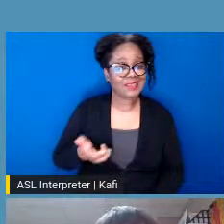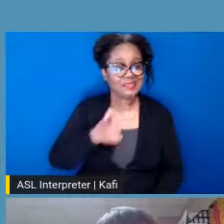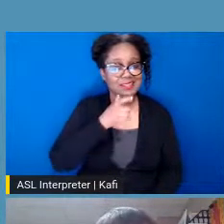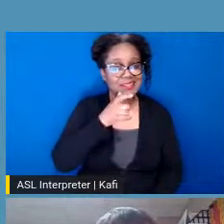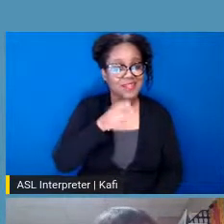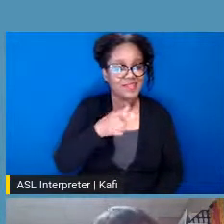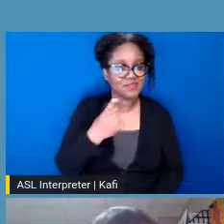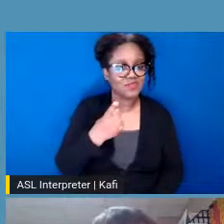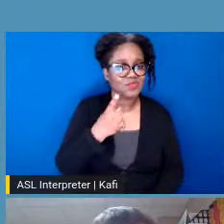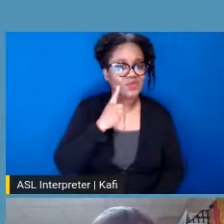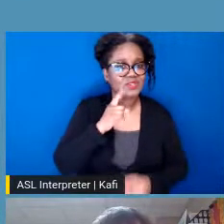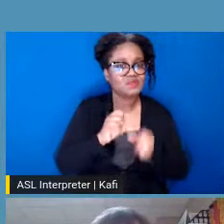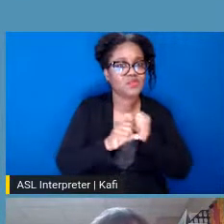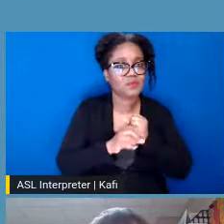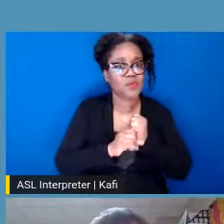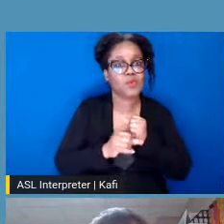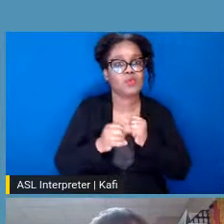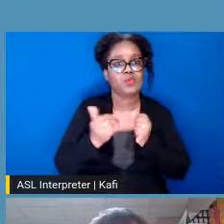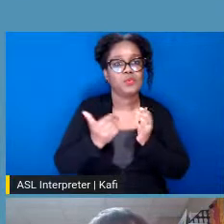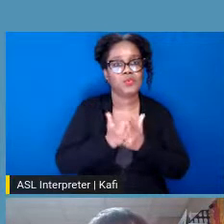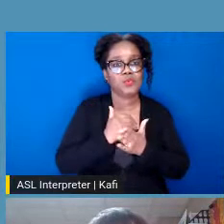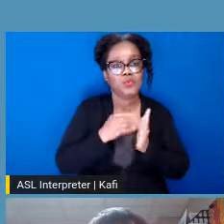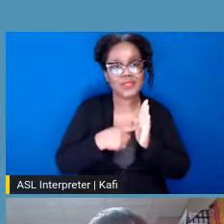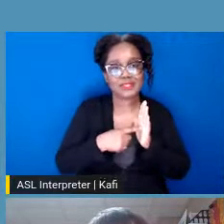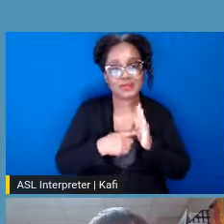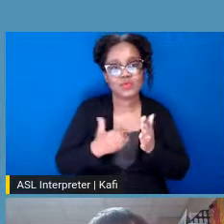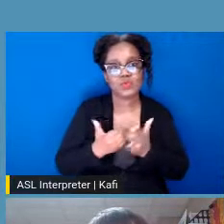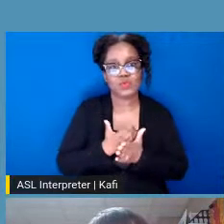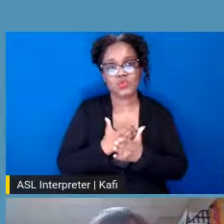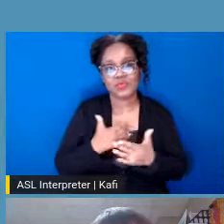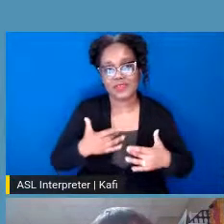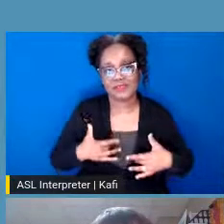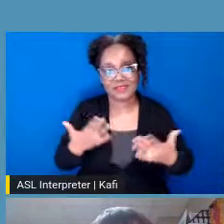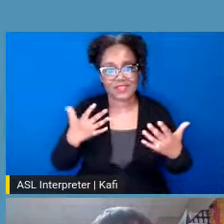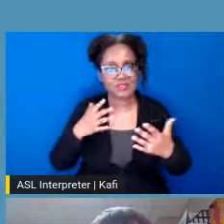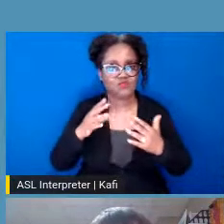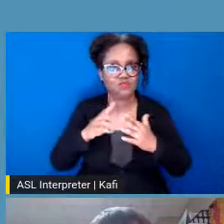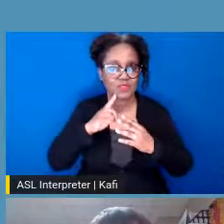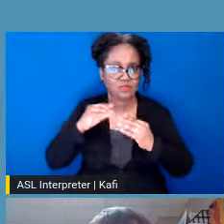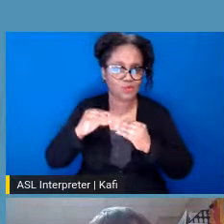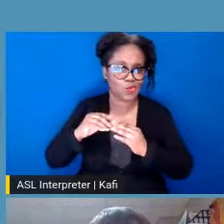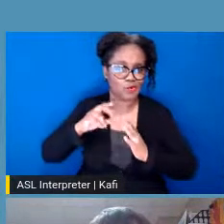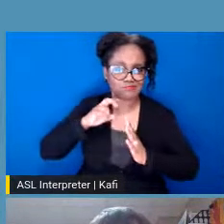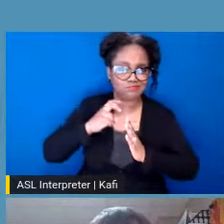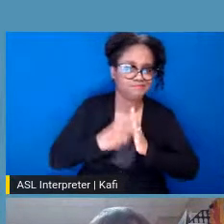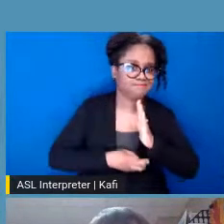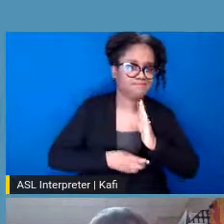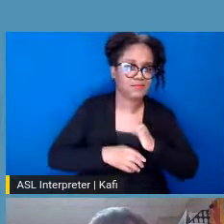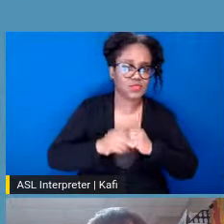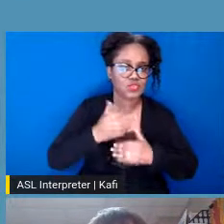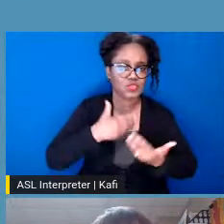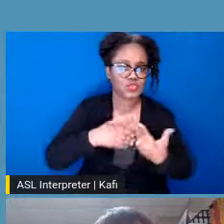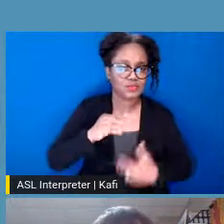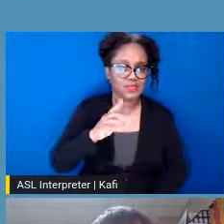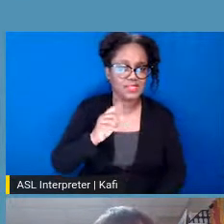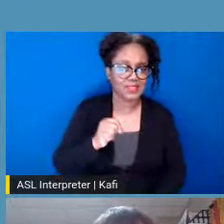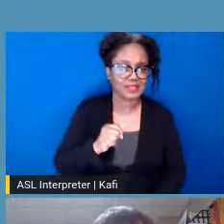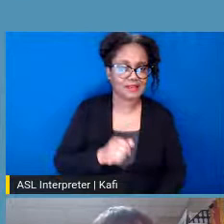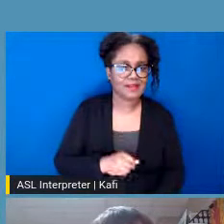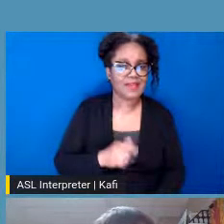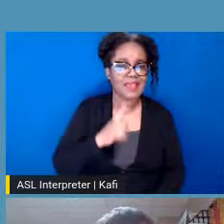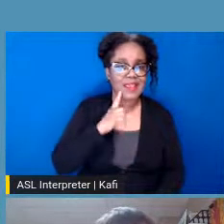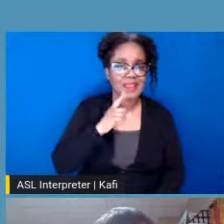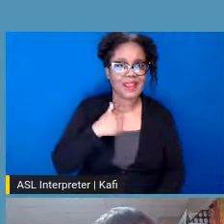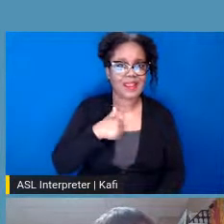new exhibitions and new events. And I also was able to learn a ton about how to make the most of